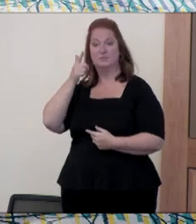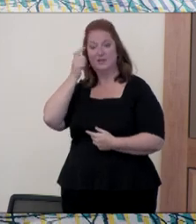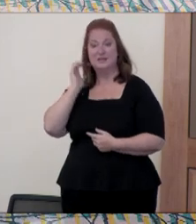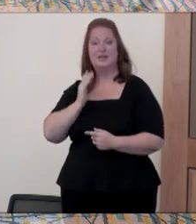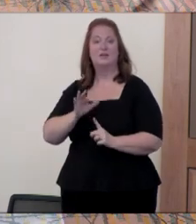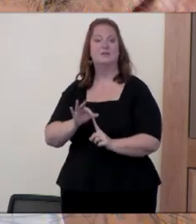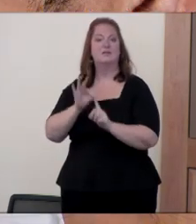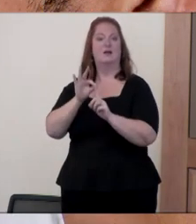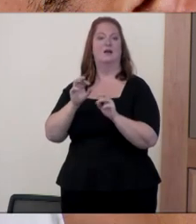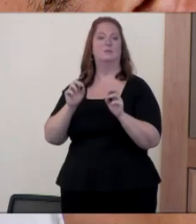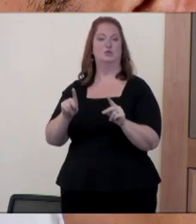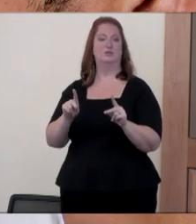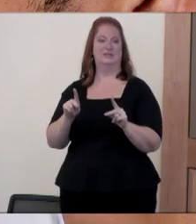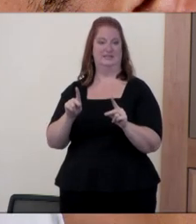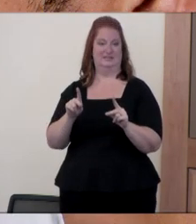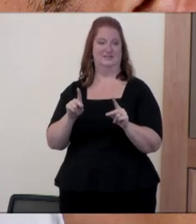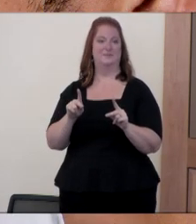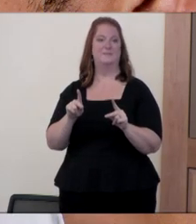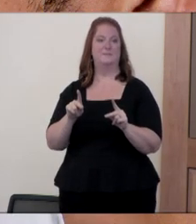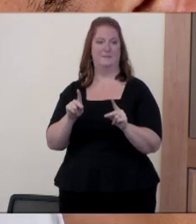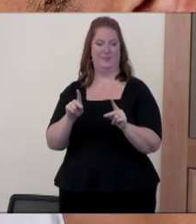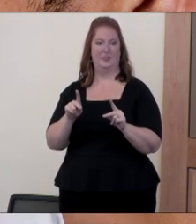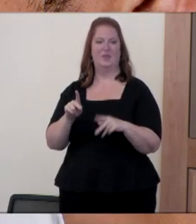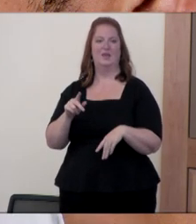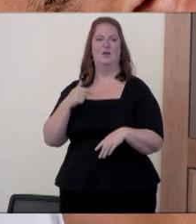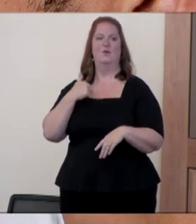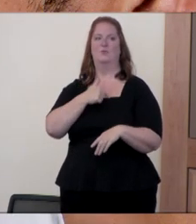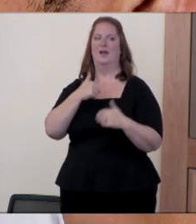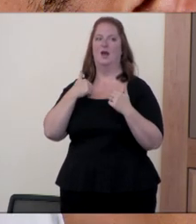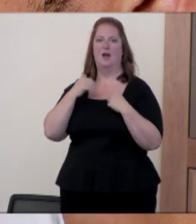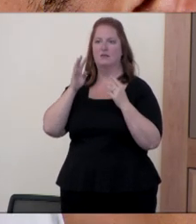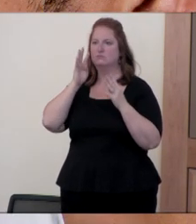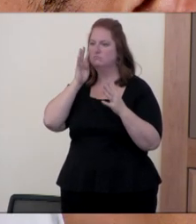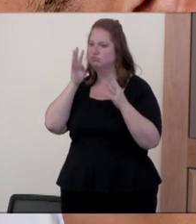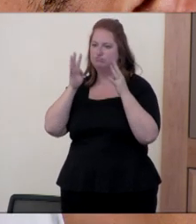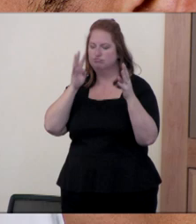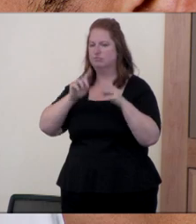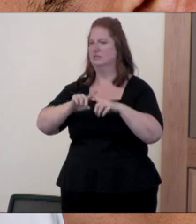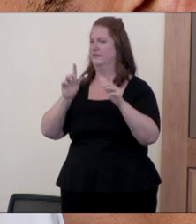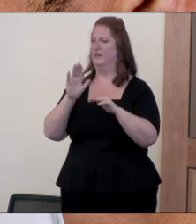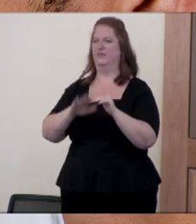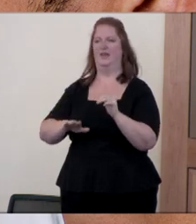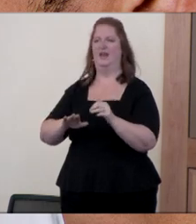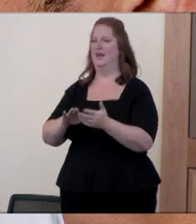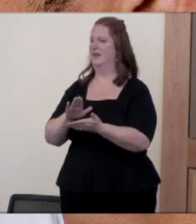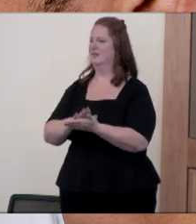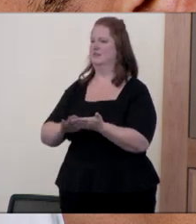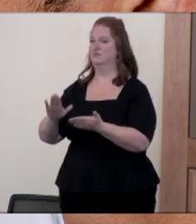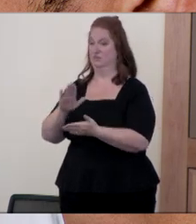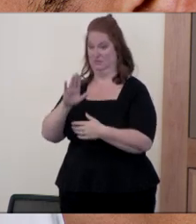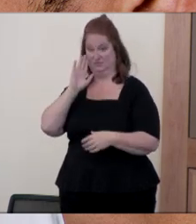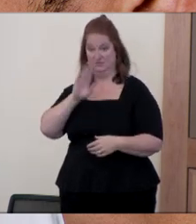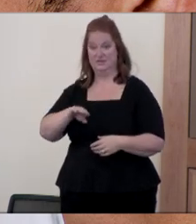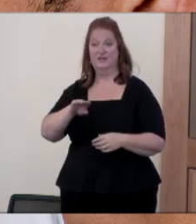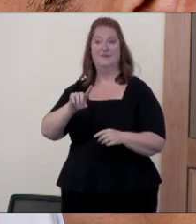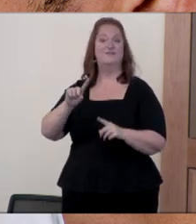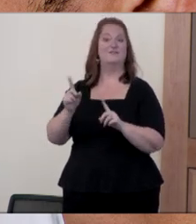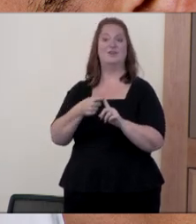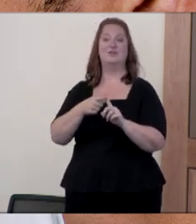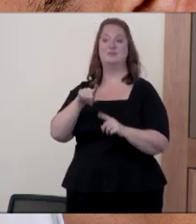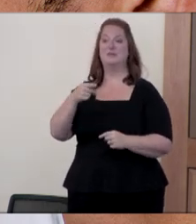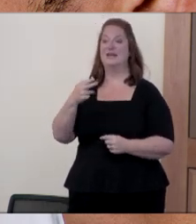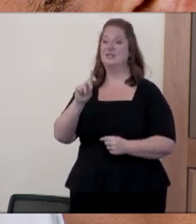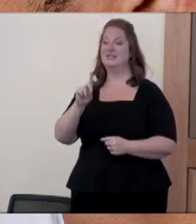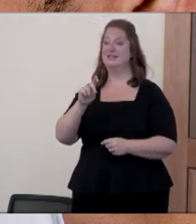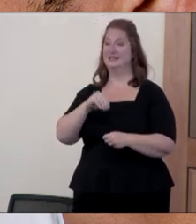educational opportunities, creations that are like no other institution, like the nation's very first Ph.D. in pharmaceutical